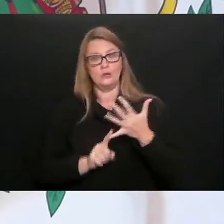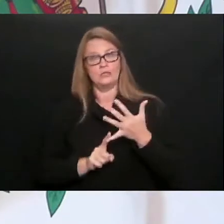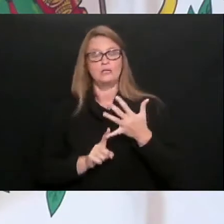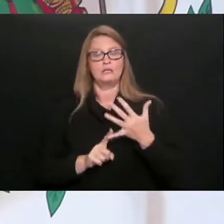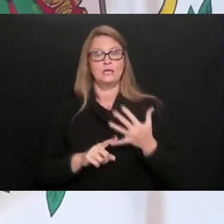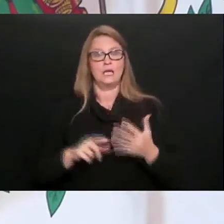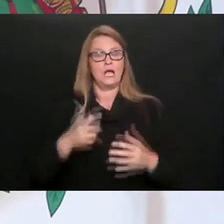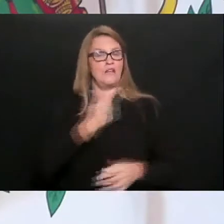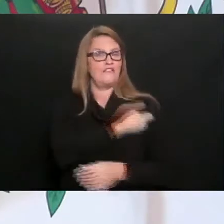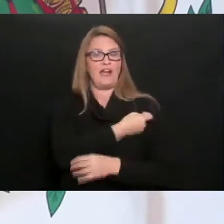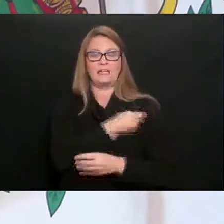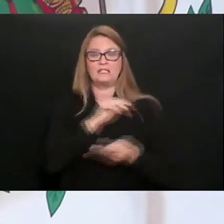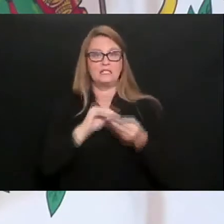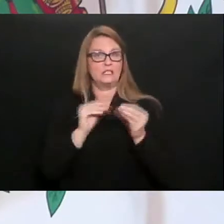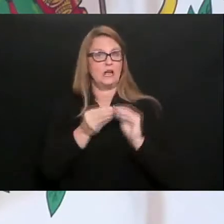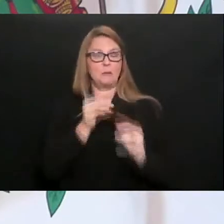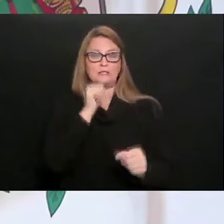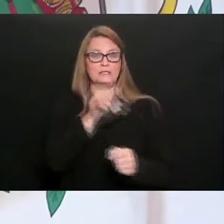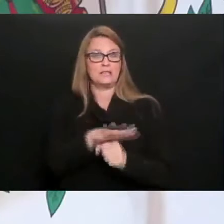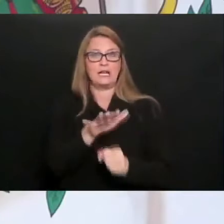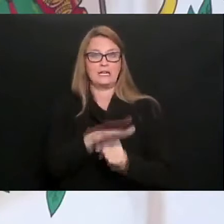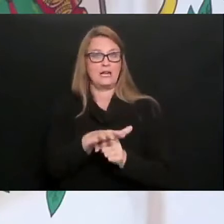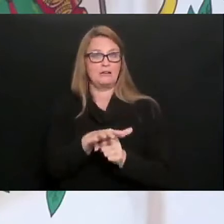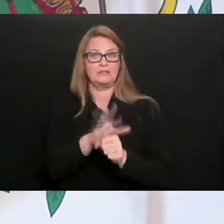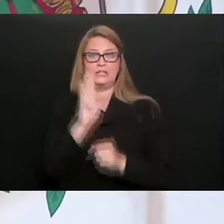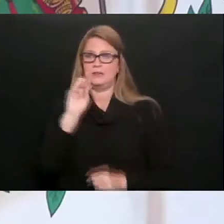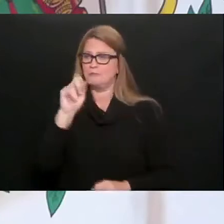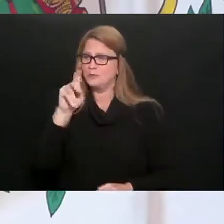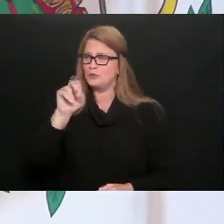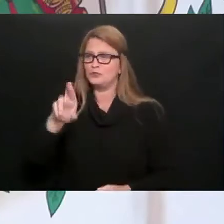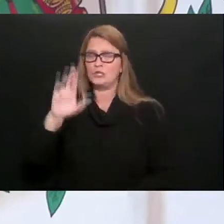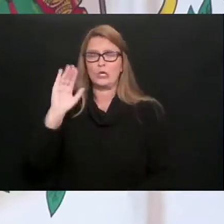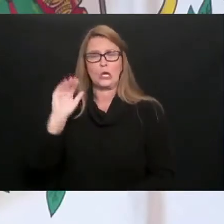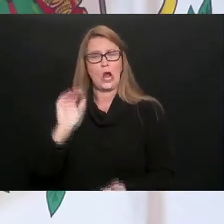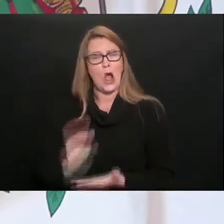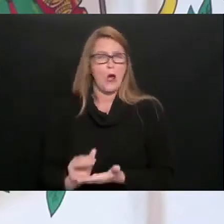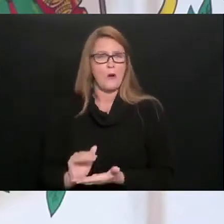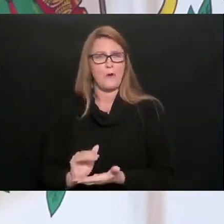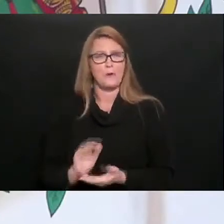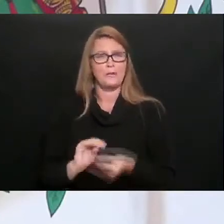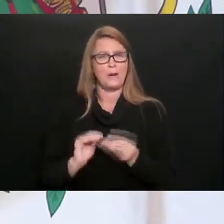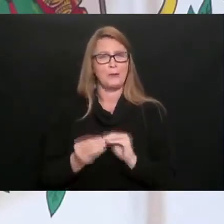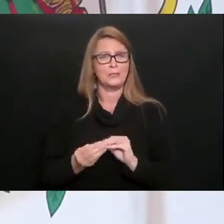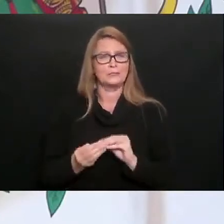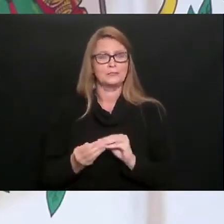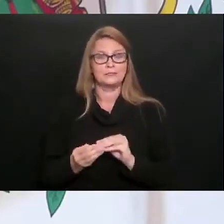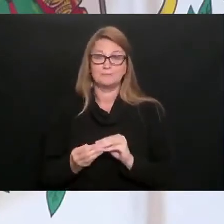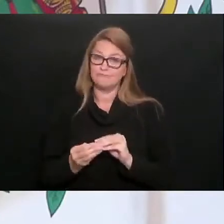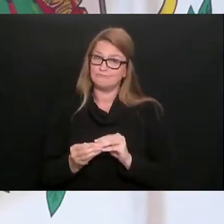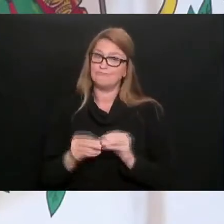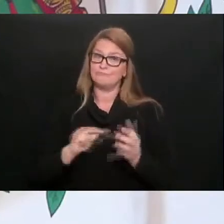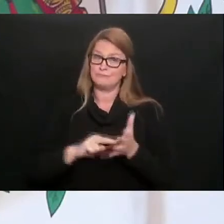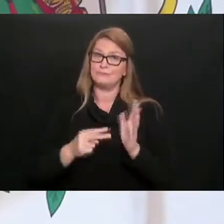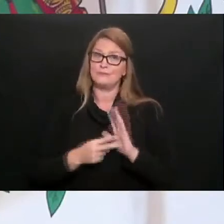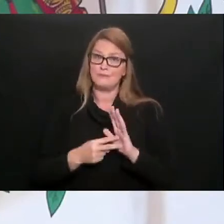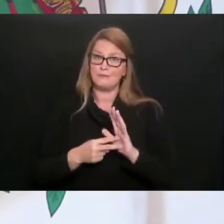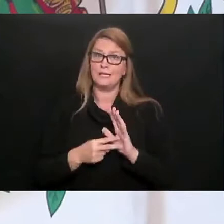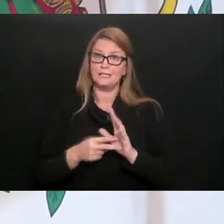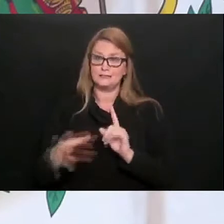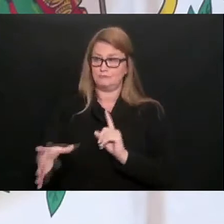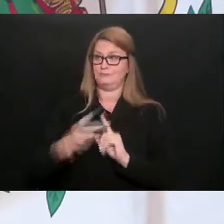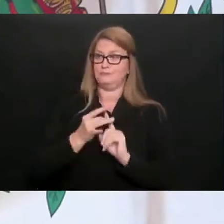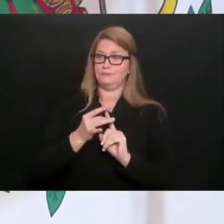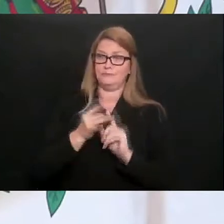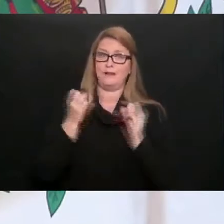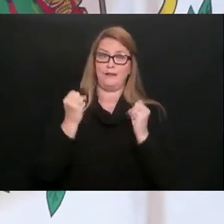vaccination rates, especially the boosters, lower than they should be, we're going to end up with a run on our hospitals, and we're going to end up